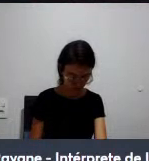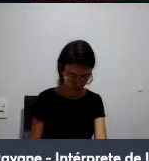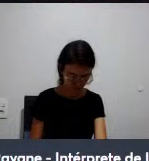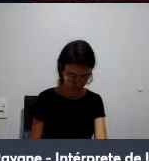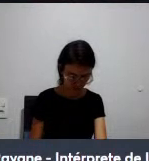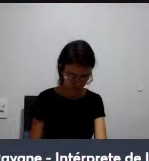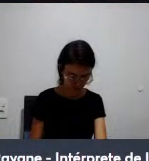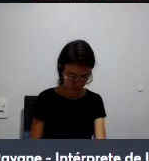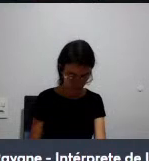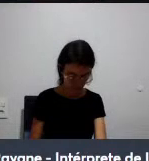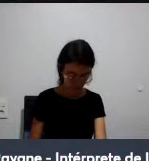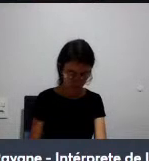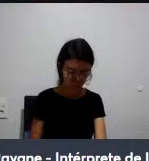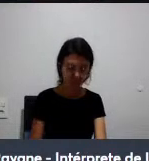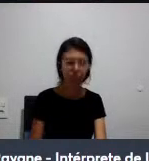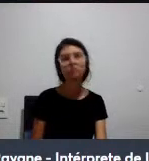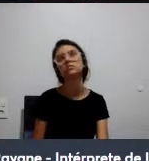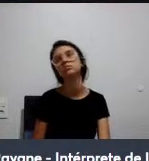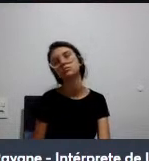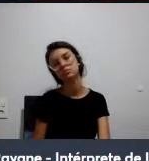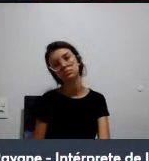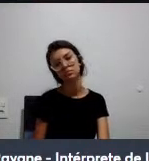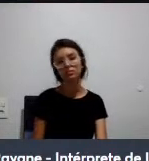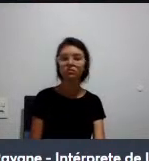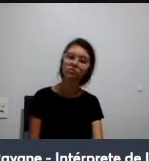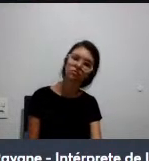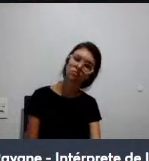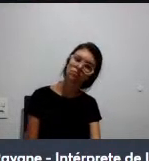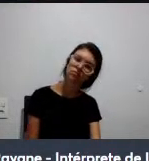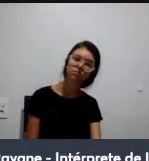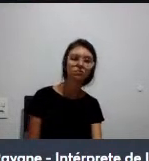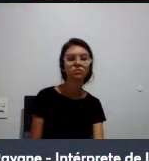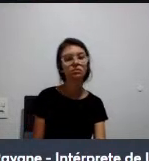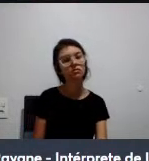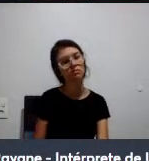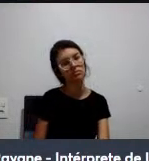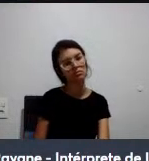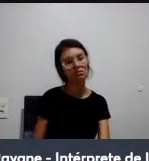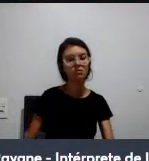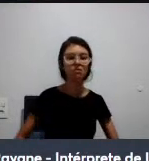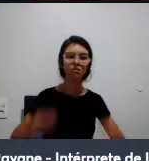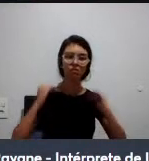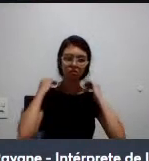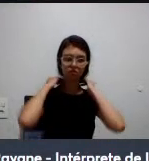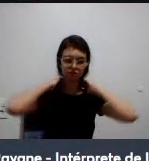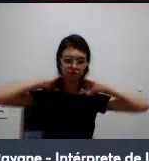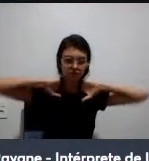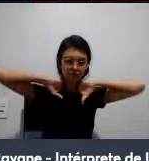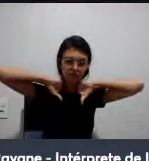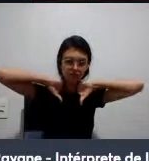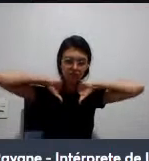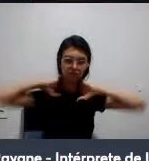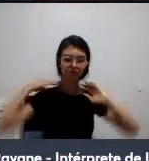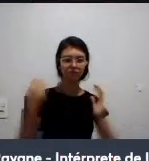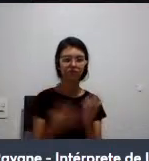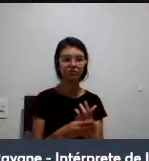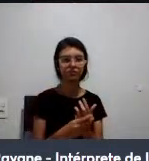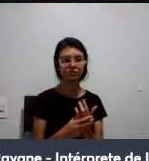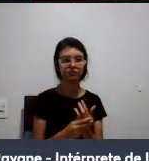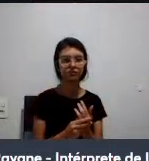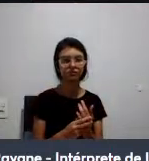the argument outline, but it is not complete in the first iteration, if you